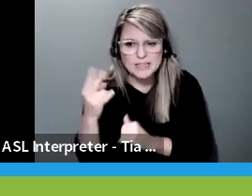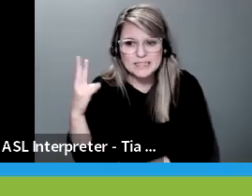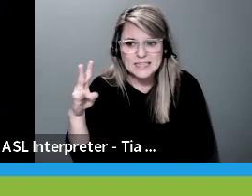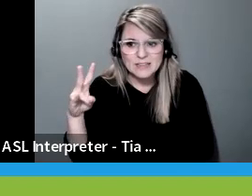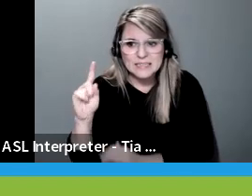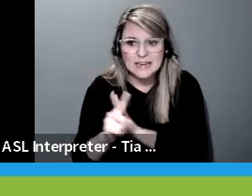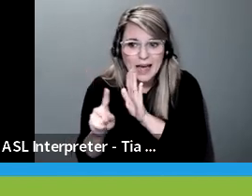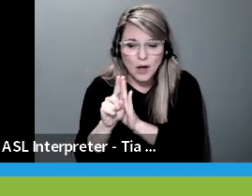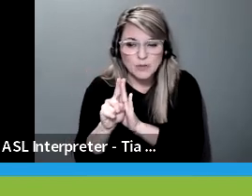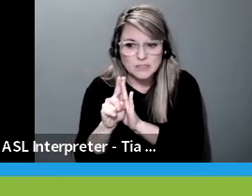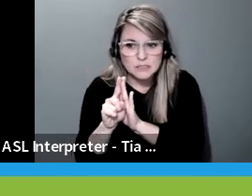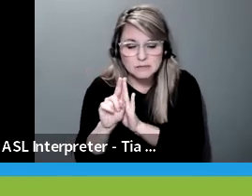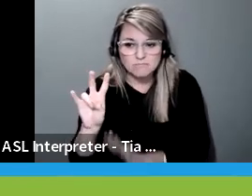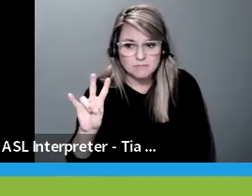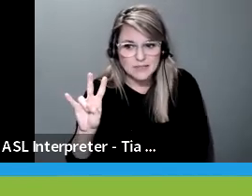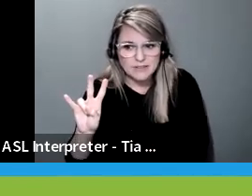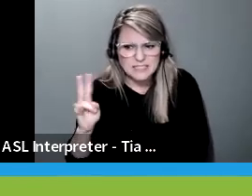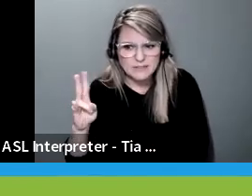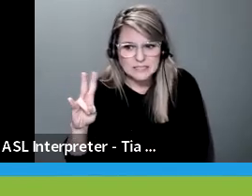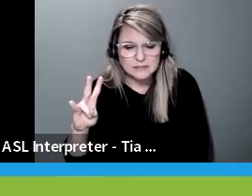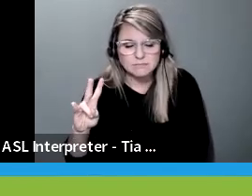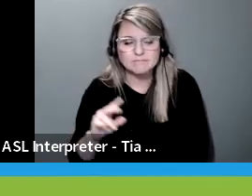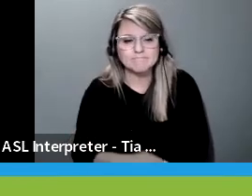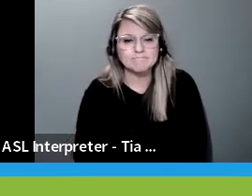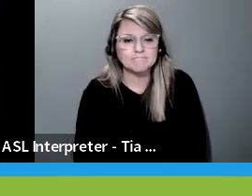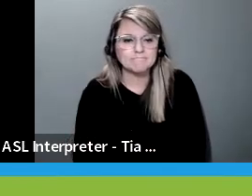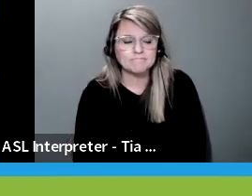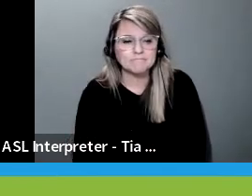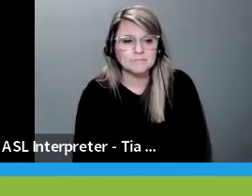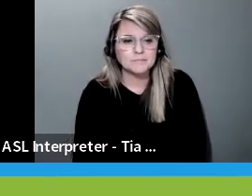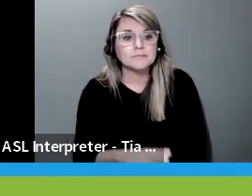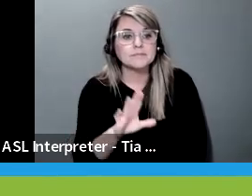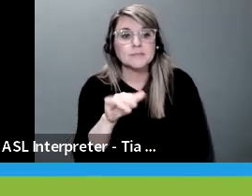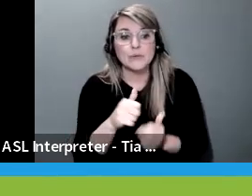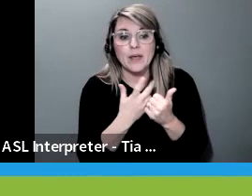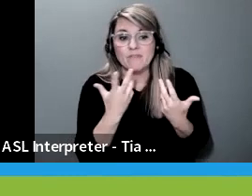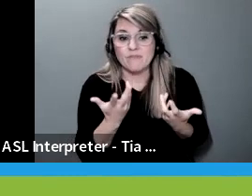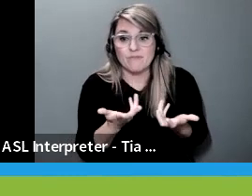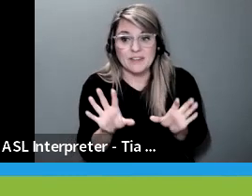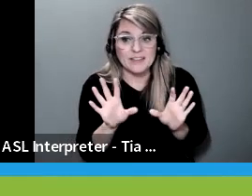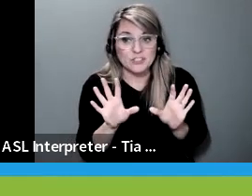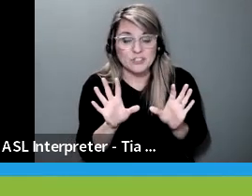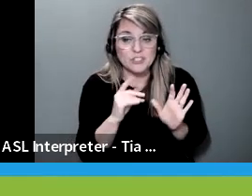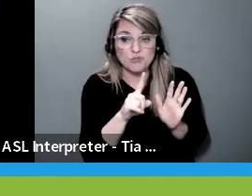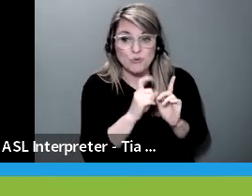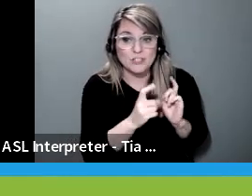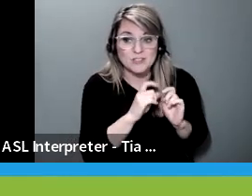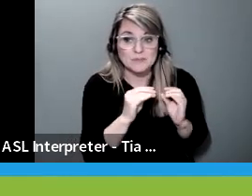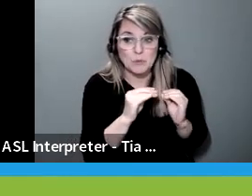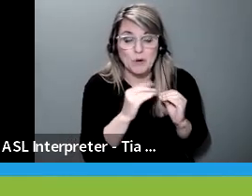time. And I'm gonna put this on here. If you do have other questions after today, you can email me at